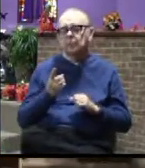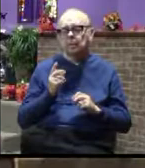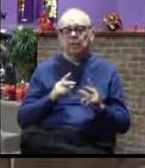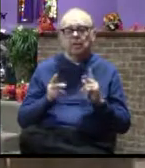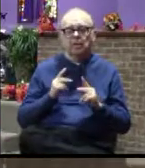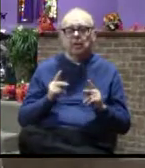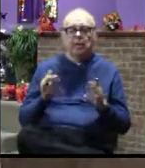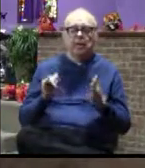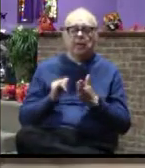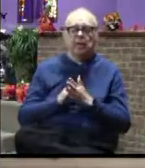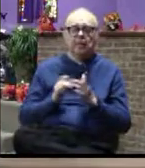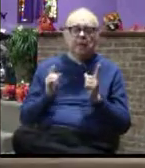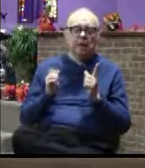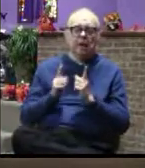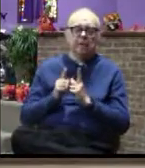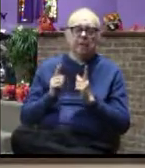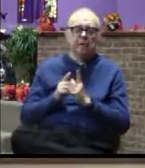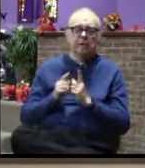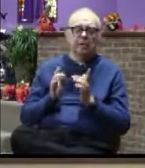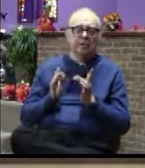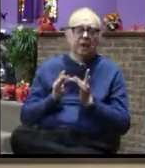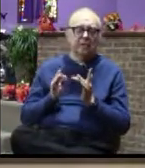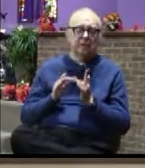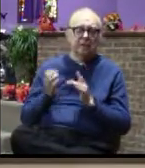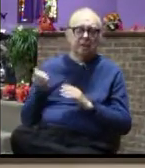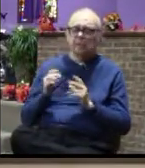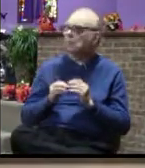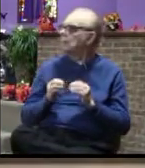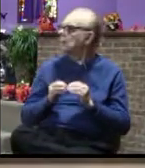how many people that I come in contact with anymore